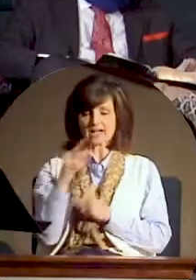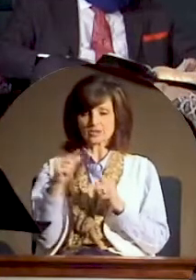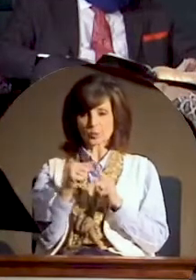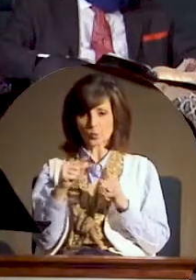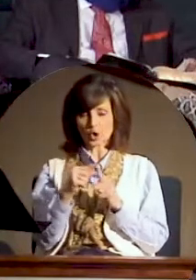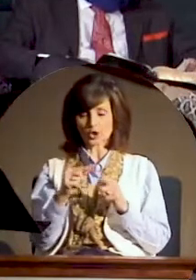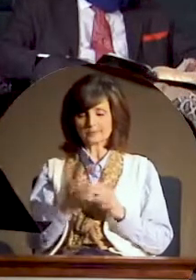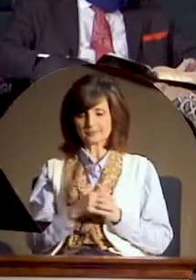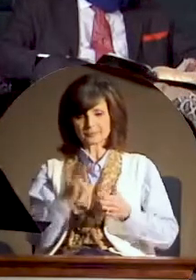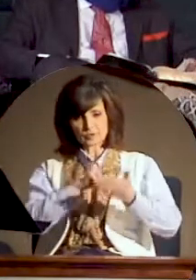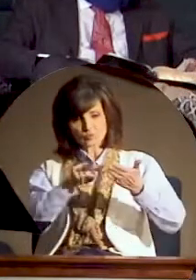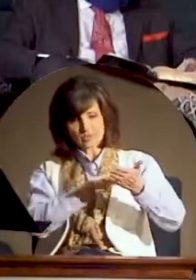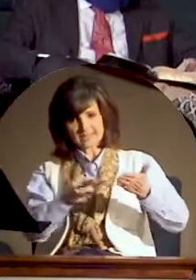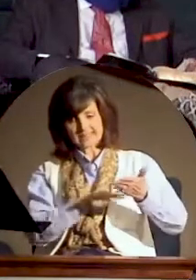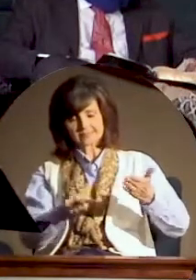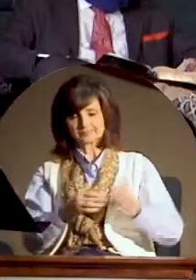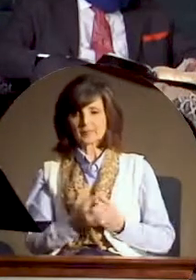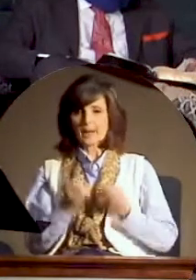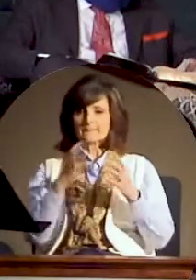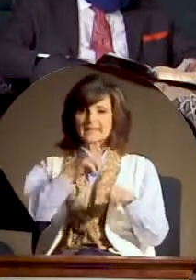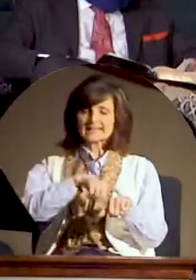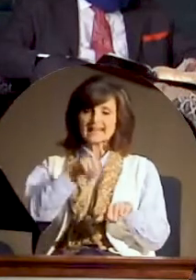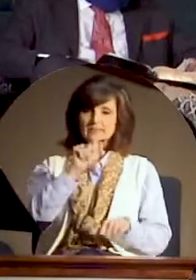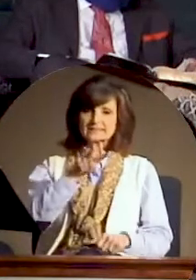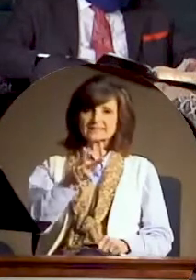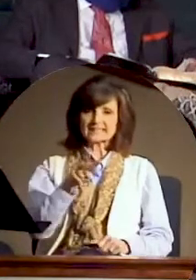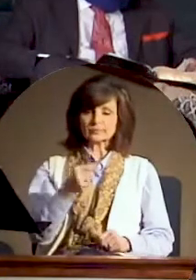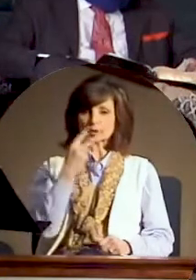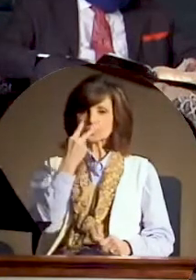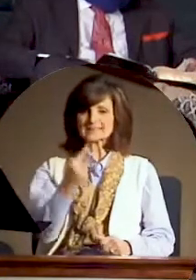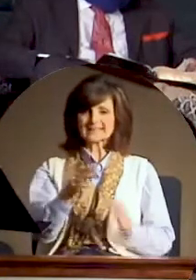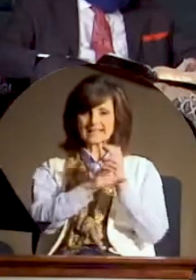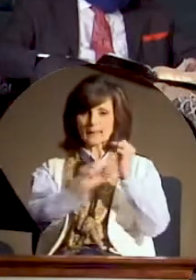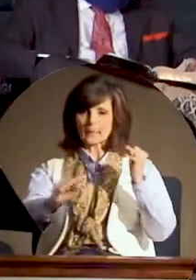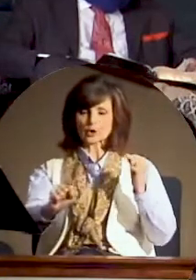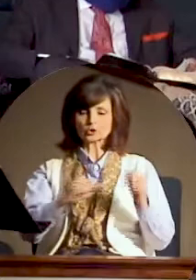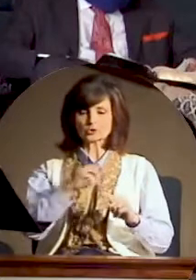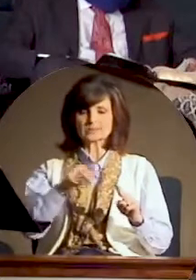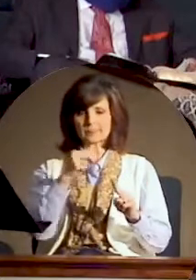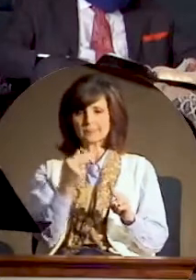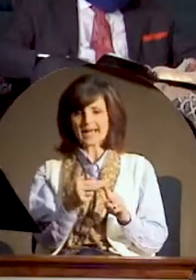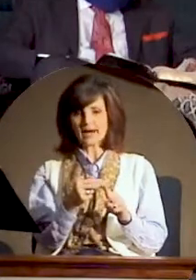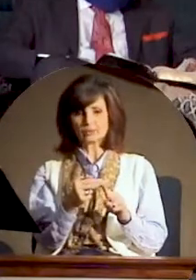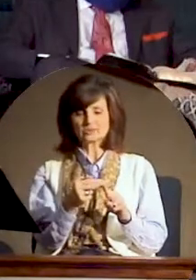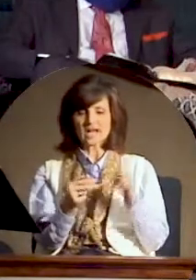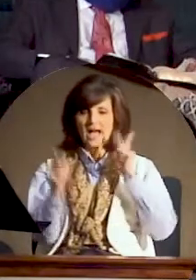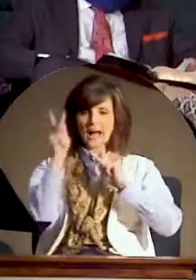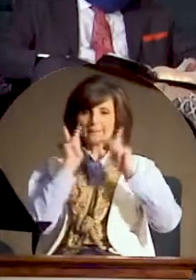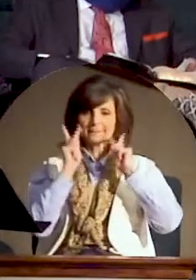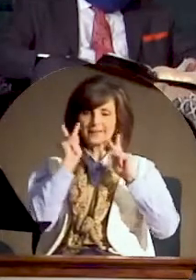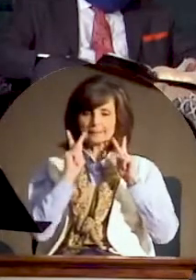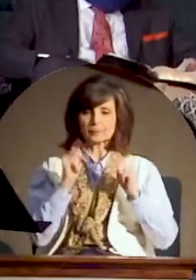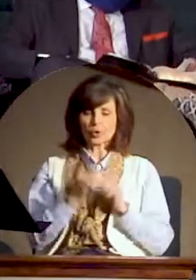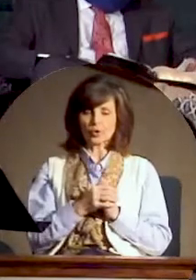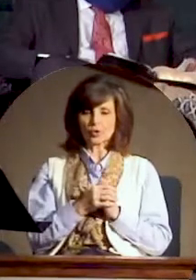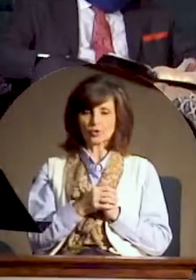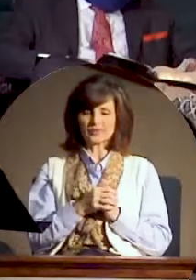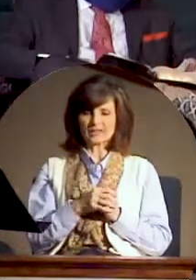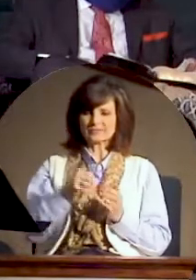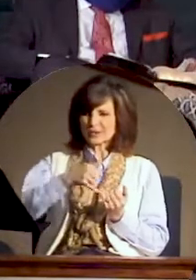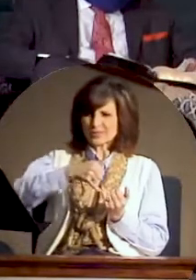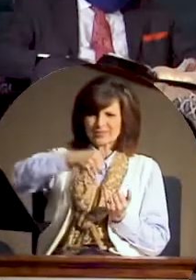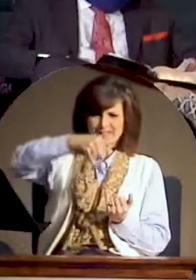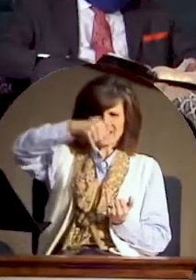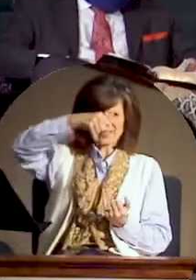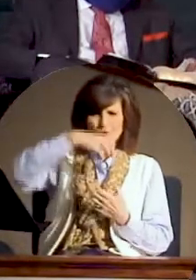of God. You know, many times on TV in our day, we see those commercials about those people that are very malnourished, and